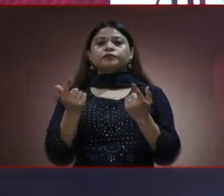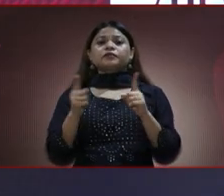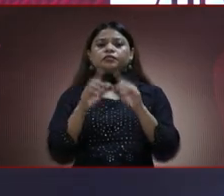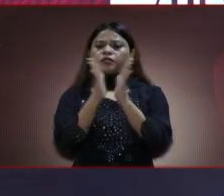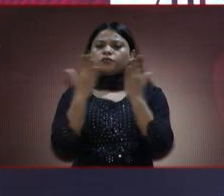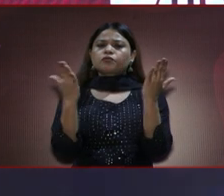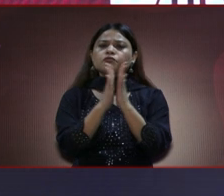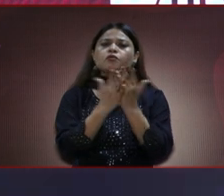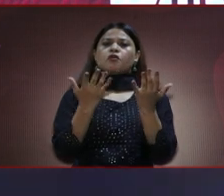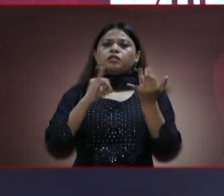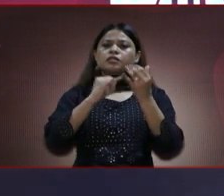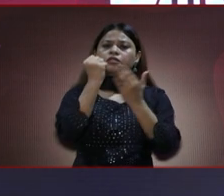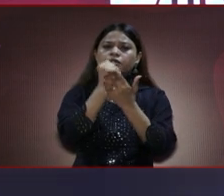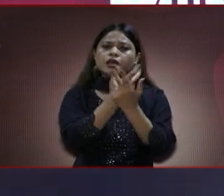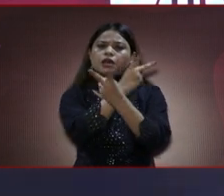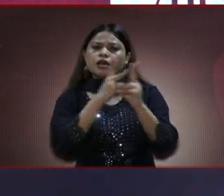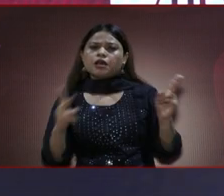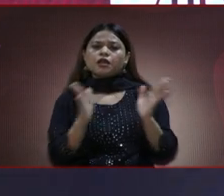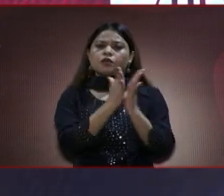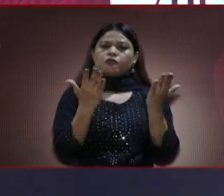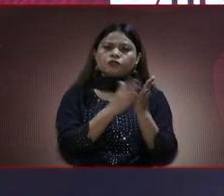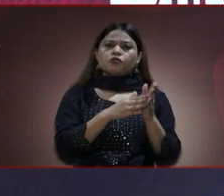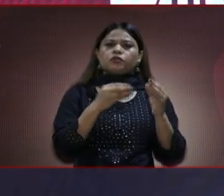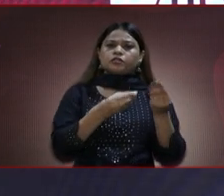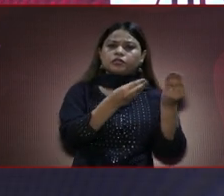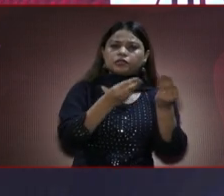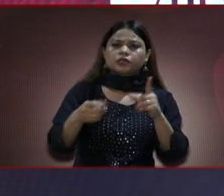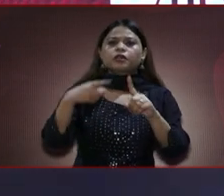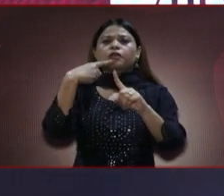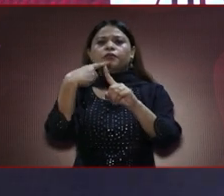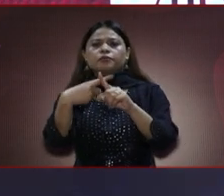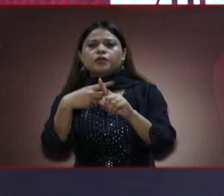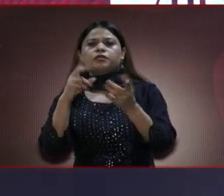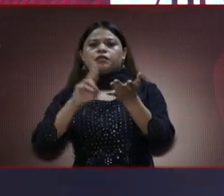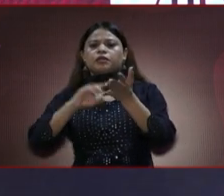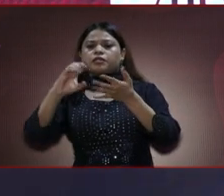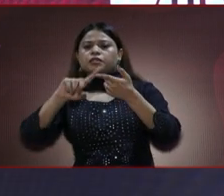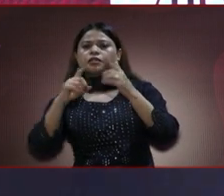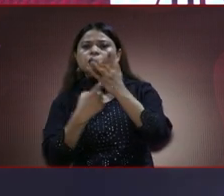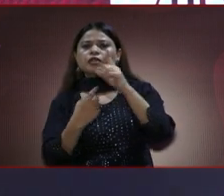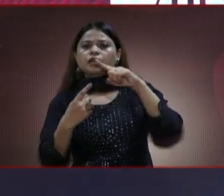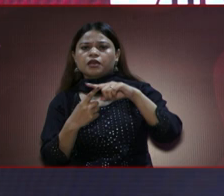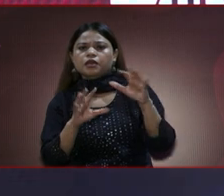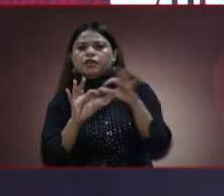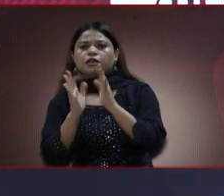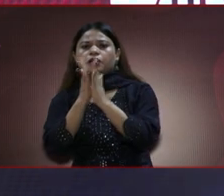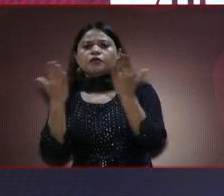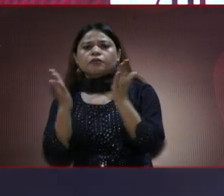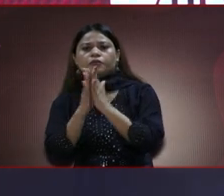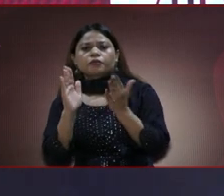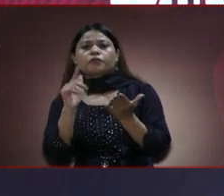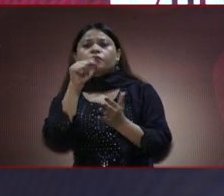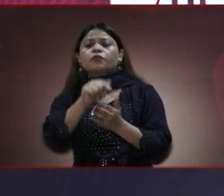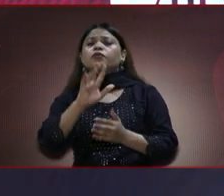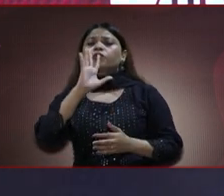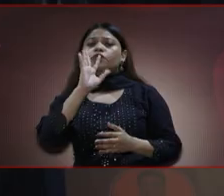books, today's partnership with NCERT holds a distinctive significance. The role of NCERT